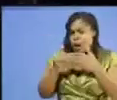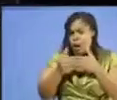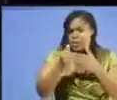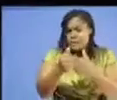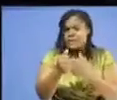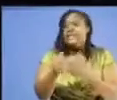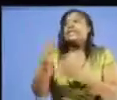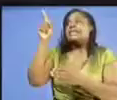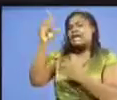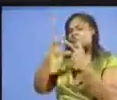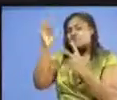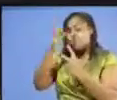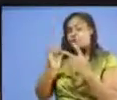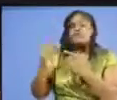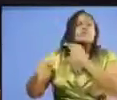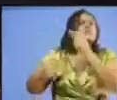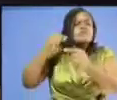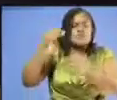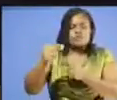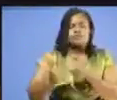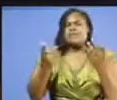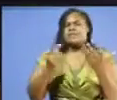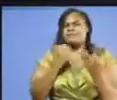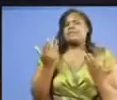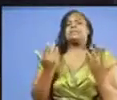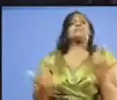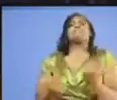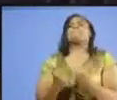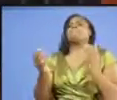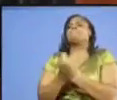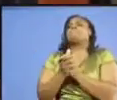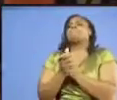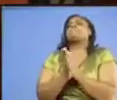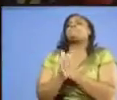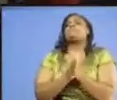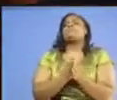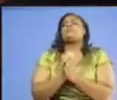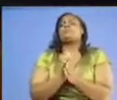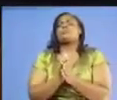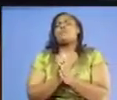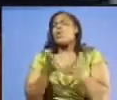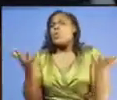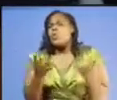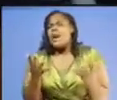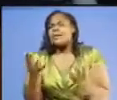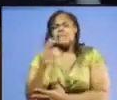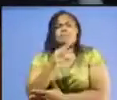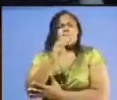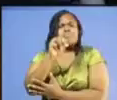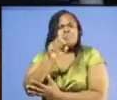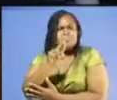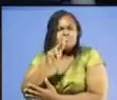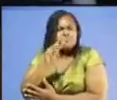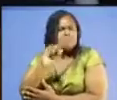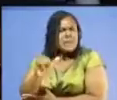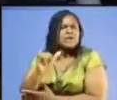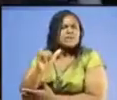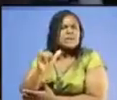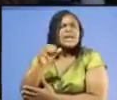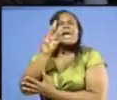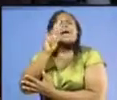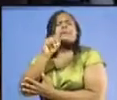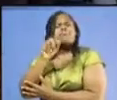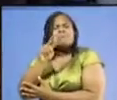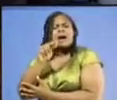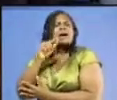an inheritance. It may not come. Can I talk to you? What did Mary and Martha said to Jesus? They